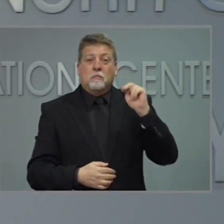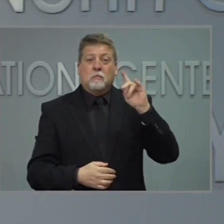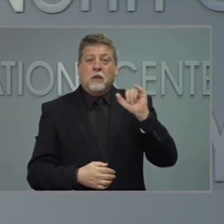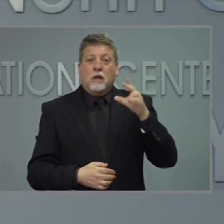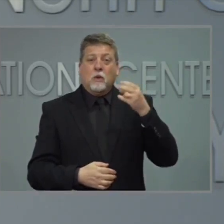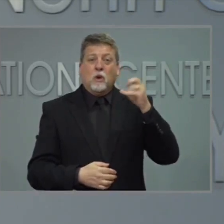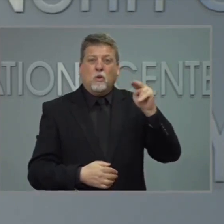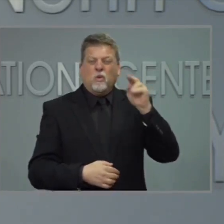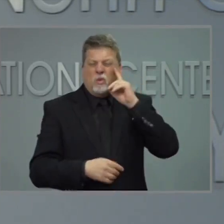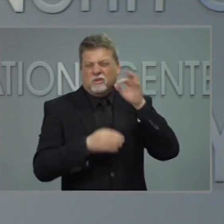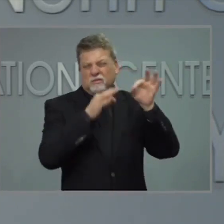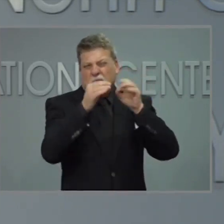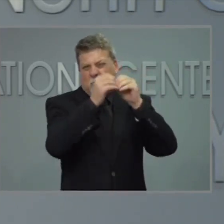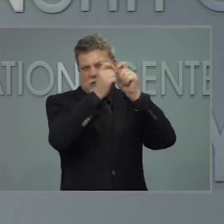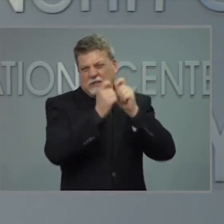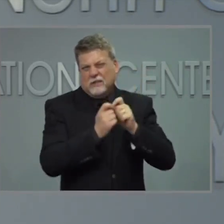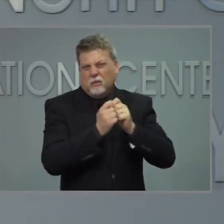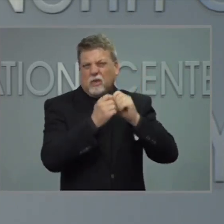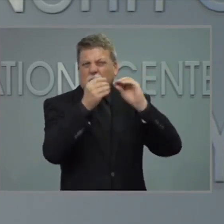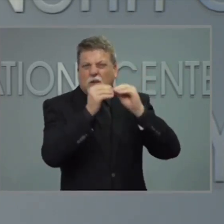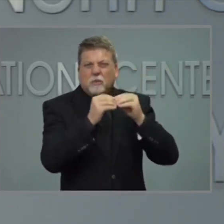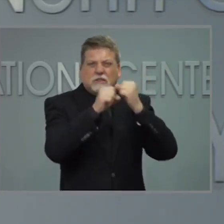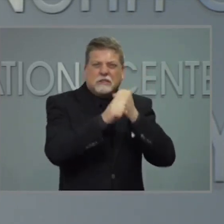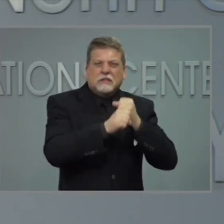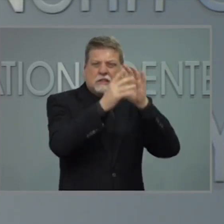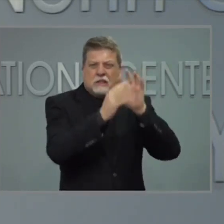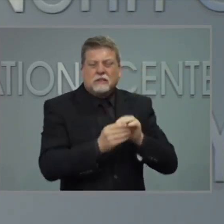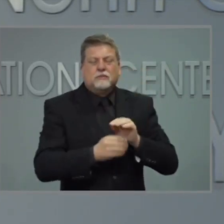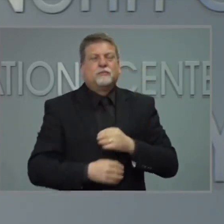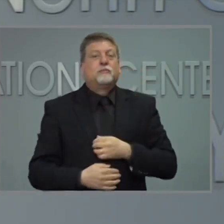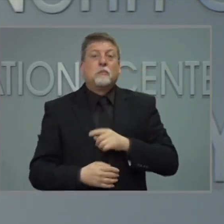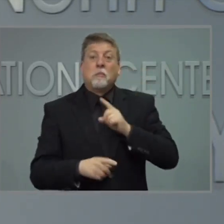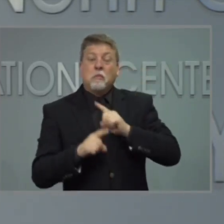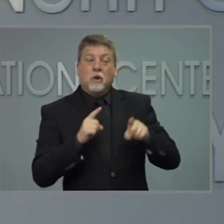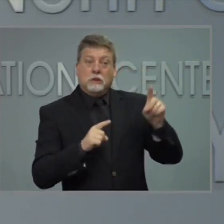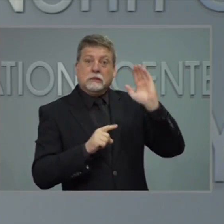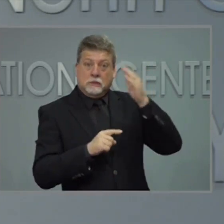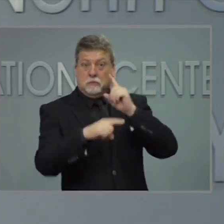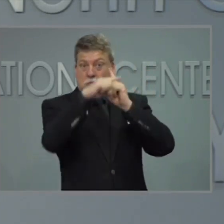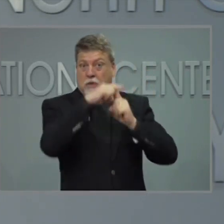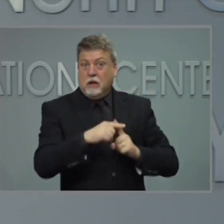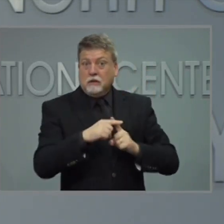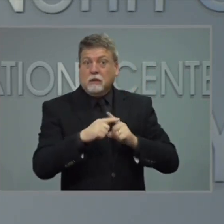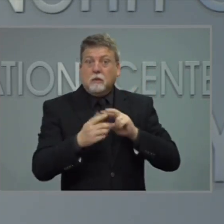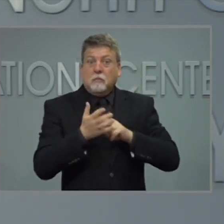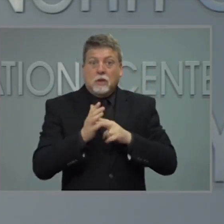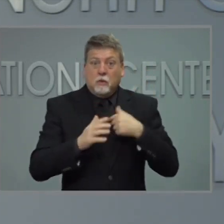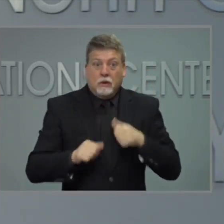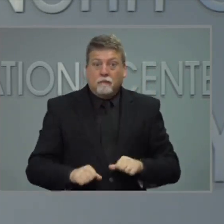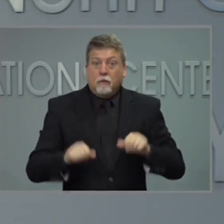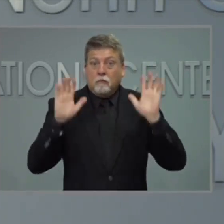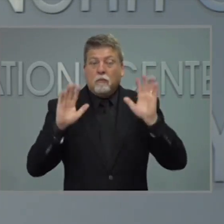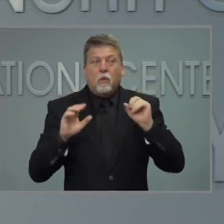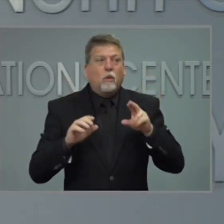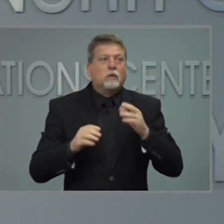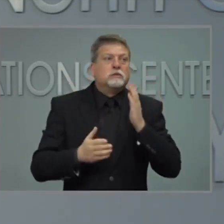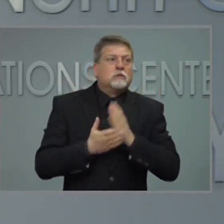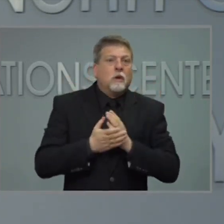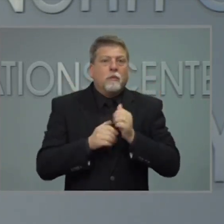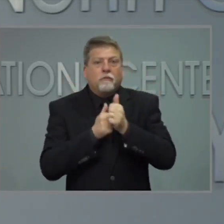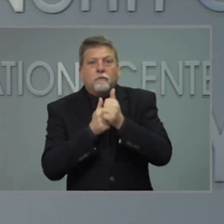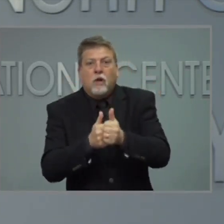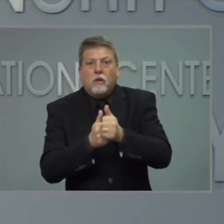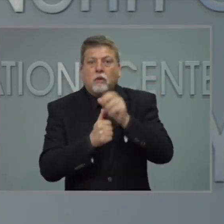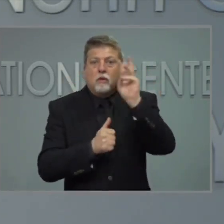North Carolina remains in a stable position, we cannot let our guard down. This is especially true as we see